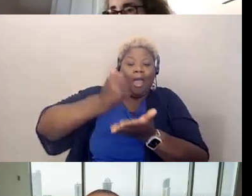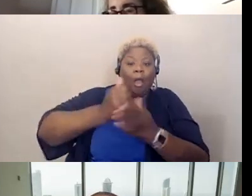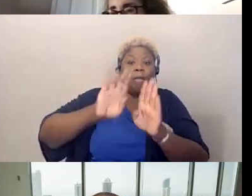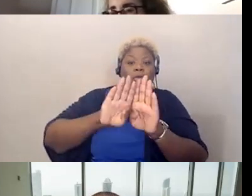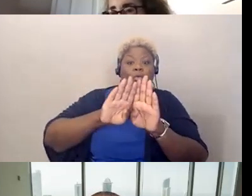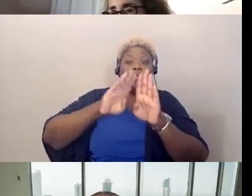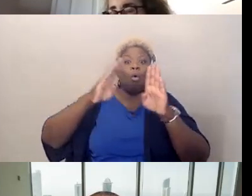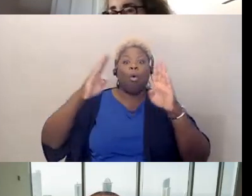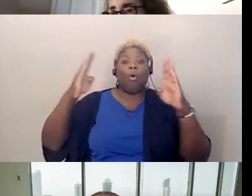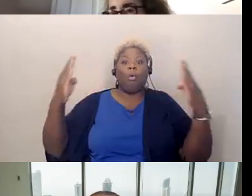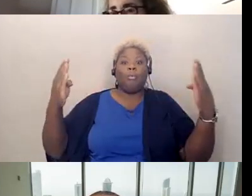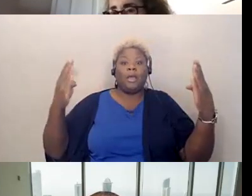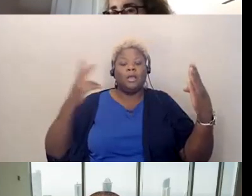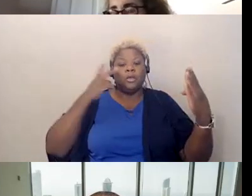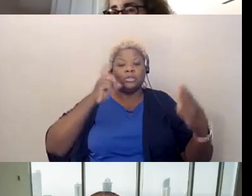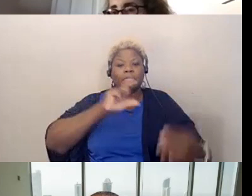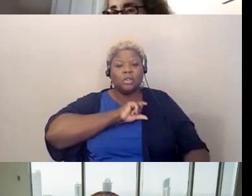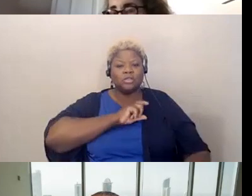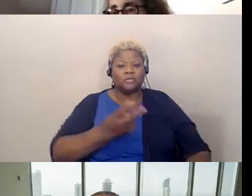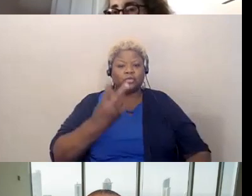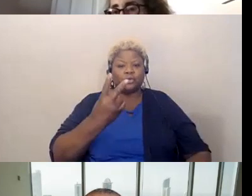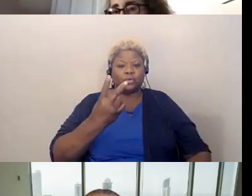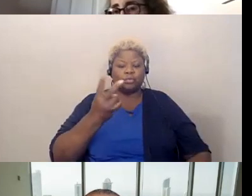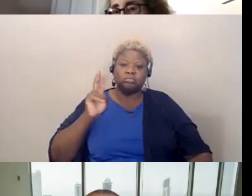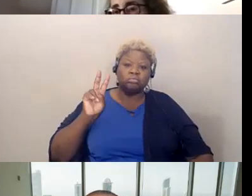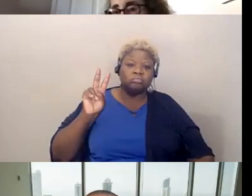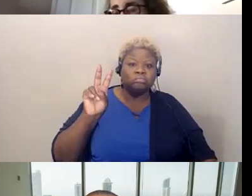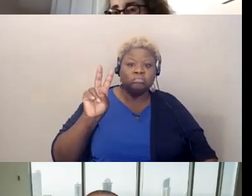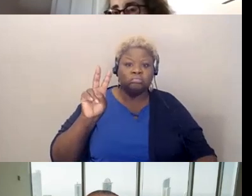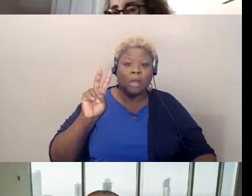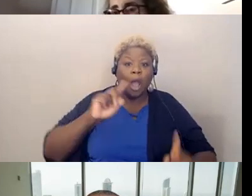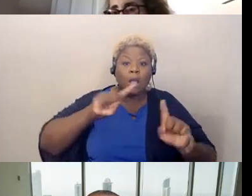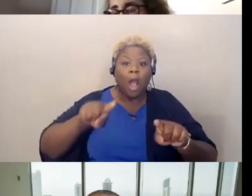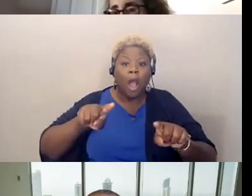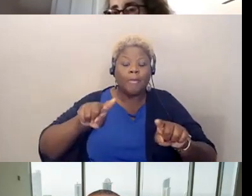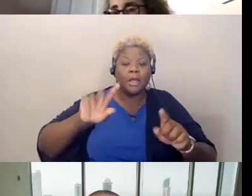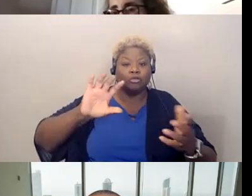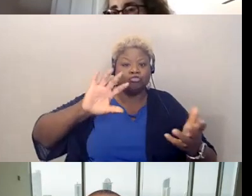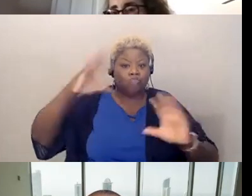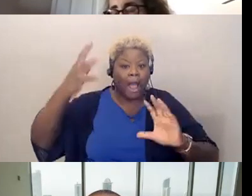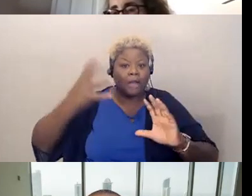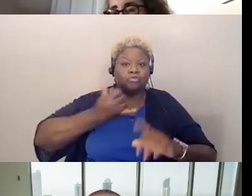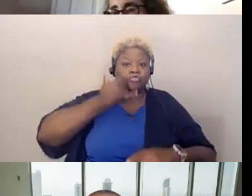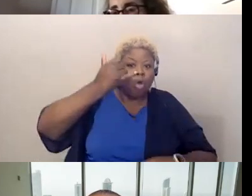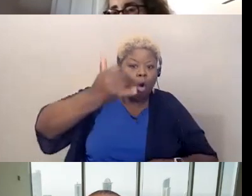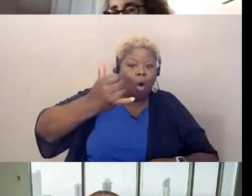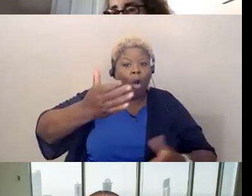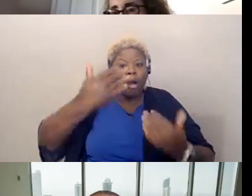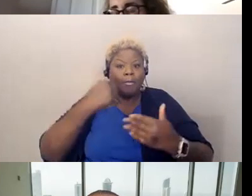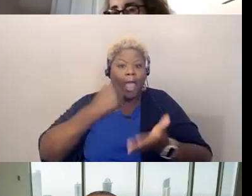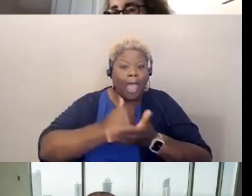open the door, you see that it's two uniformed police officers. They explain that they're there because crisis contacted the department and asked them for